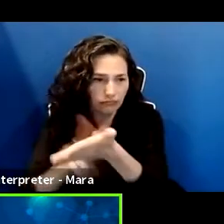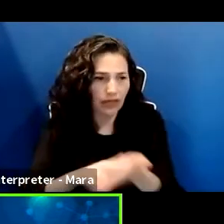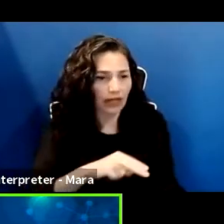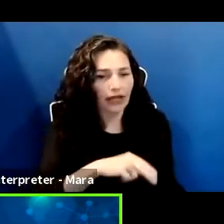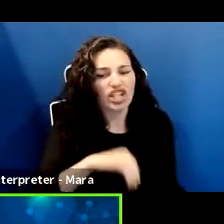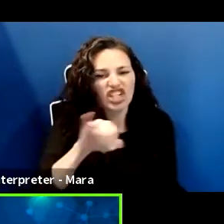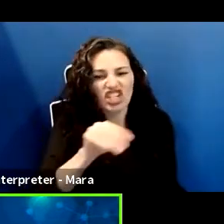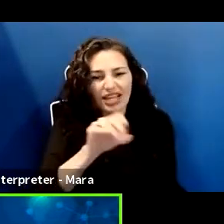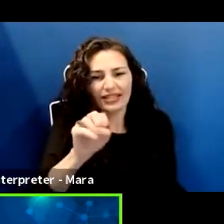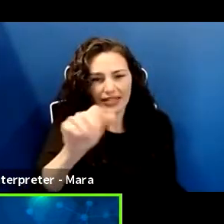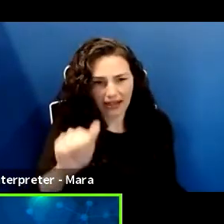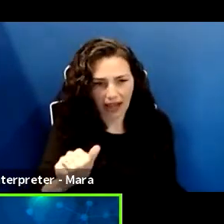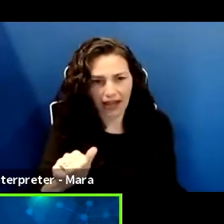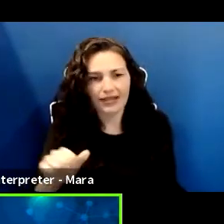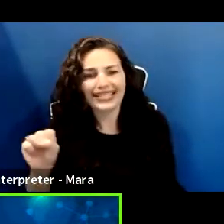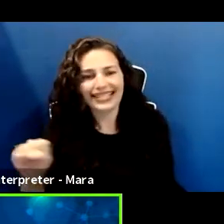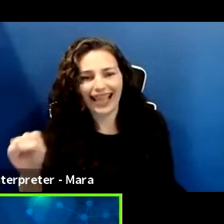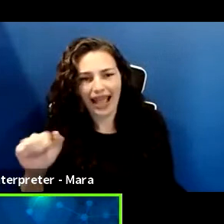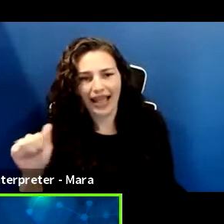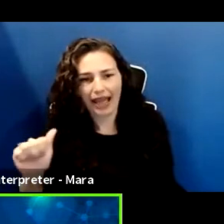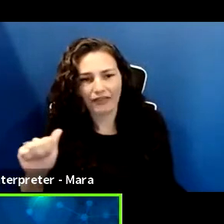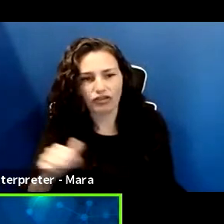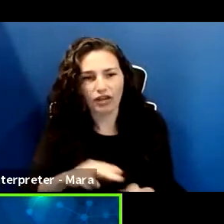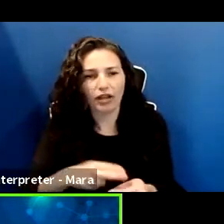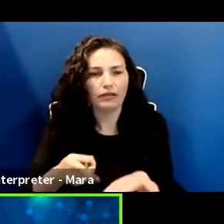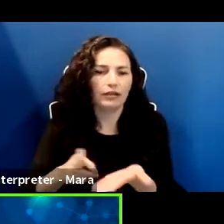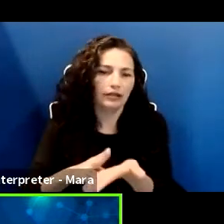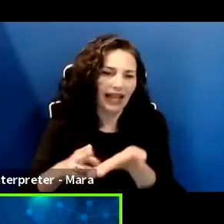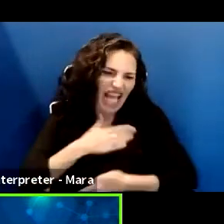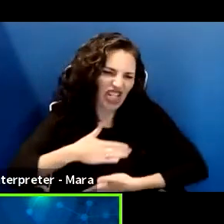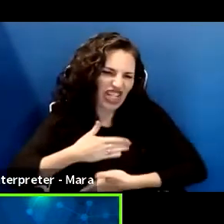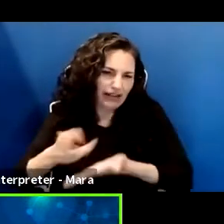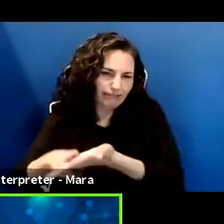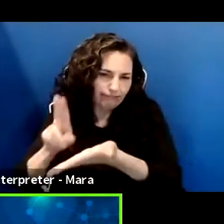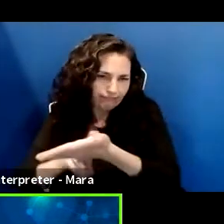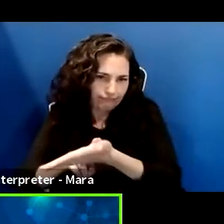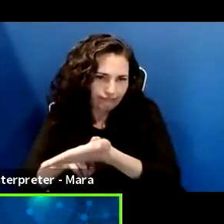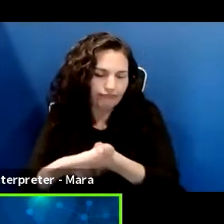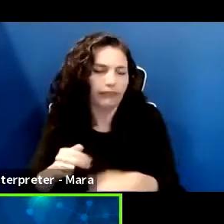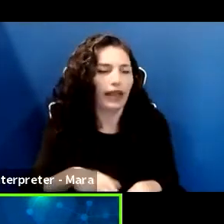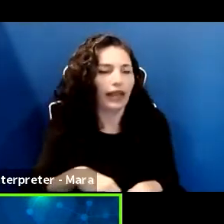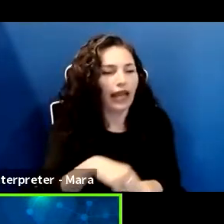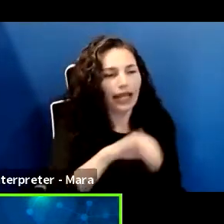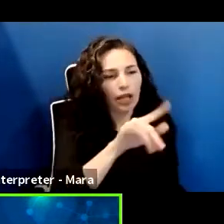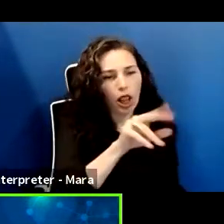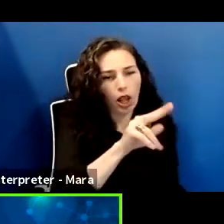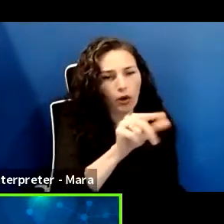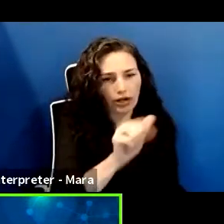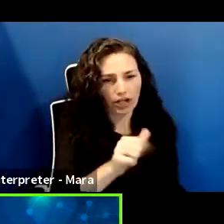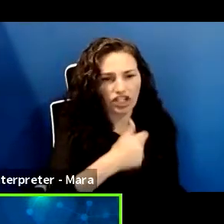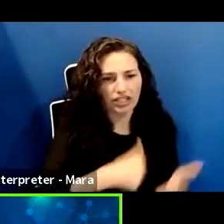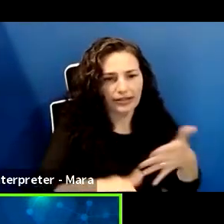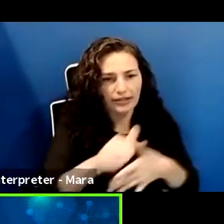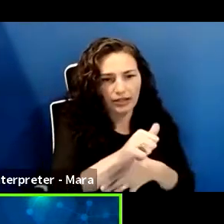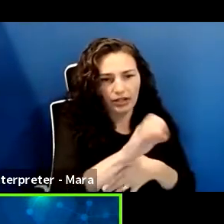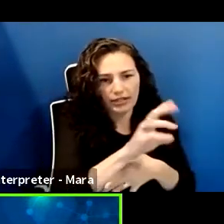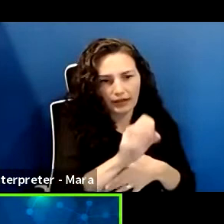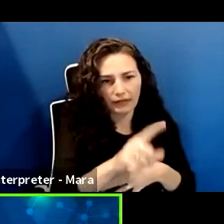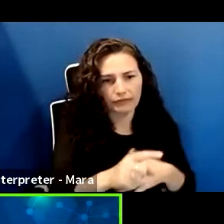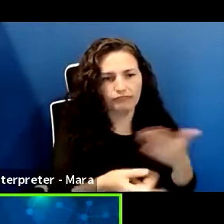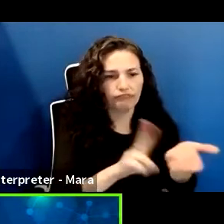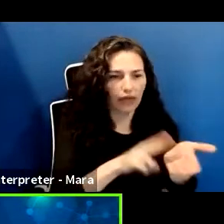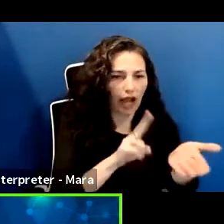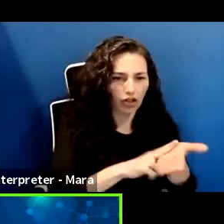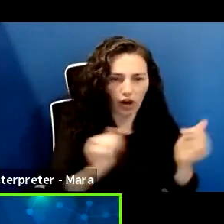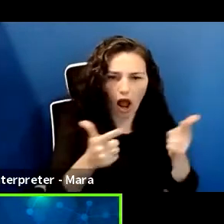SAG-AFTRA Director, Entertainment Contracts, along with Lorna Badeo, SAG-AFTRA Senior Manager, Entertainment Contracts. Together, they're going to